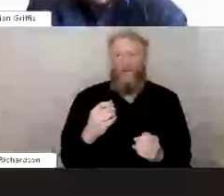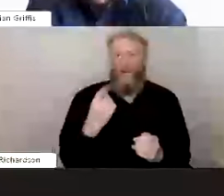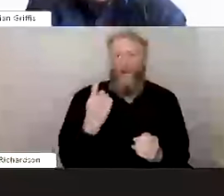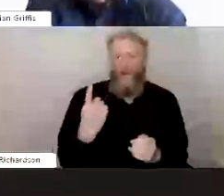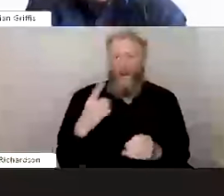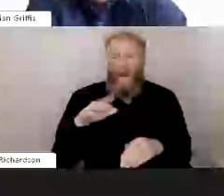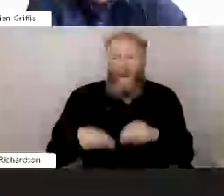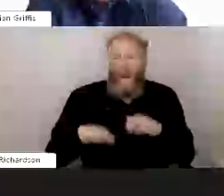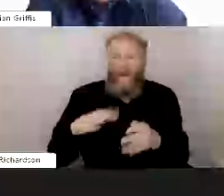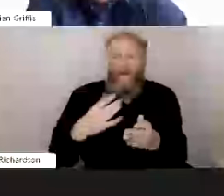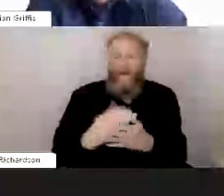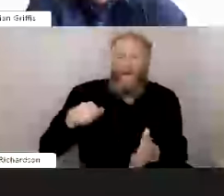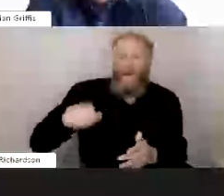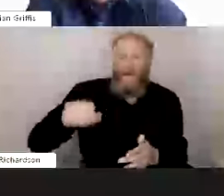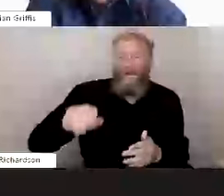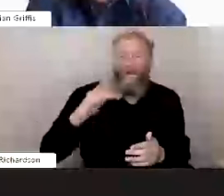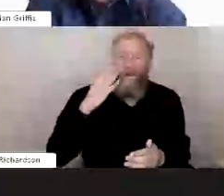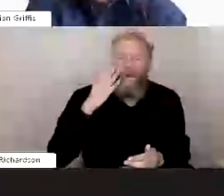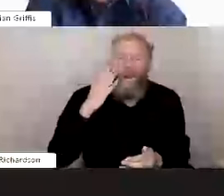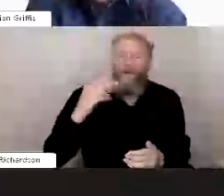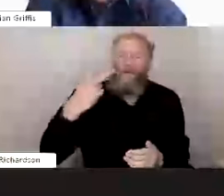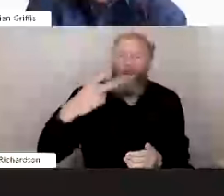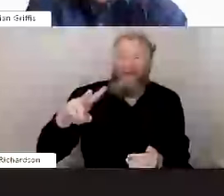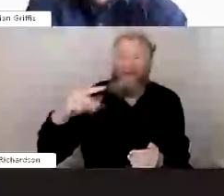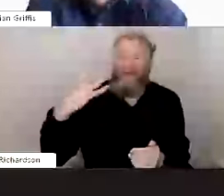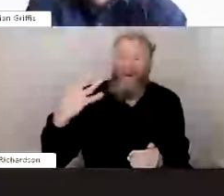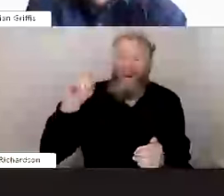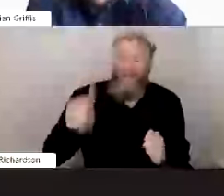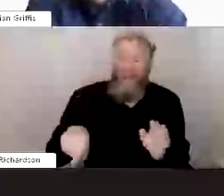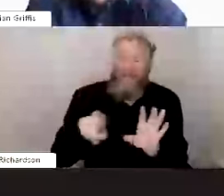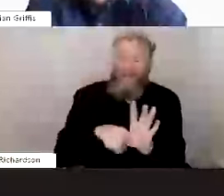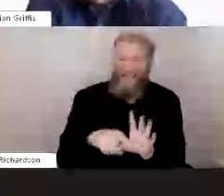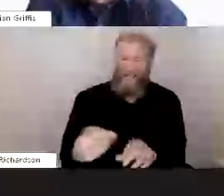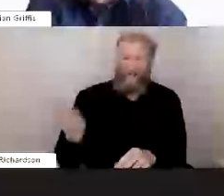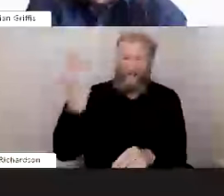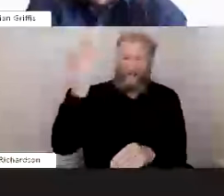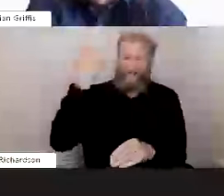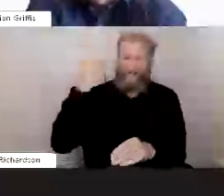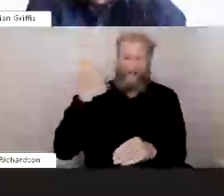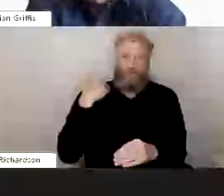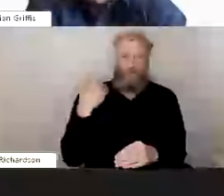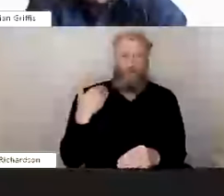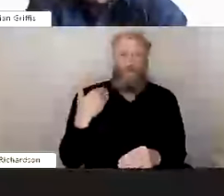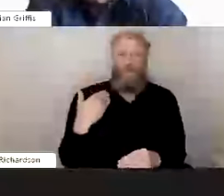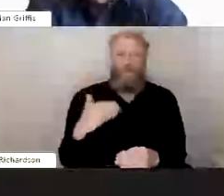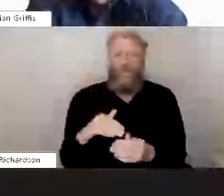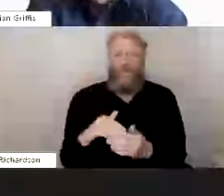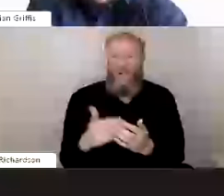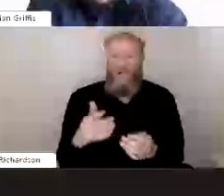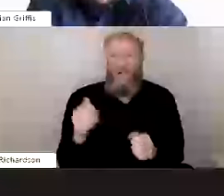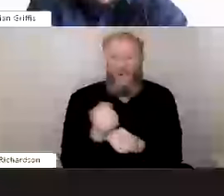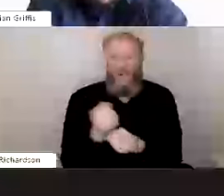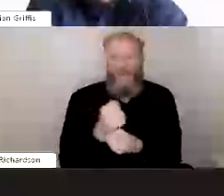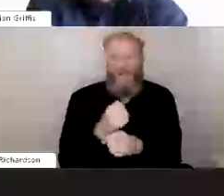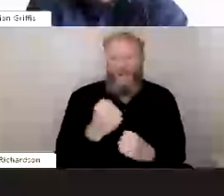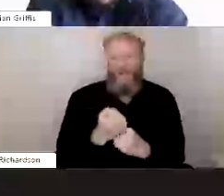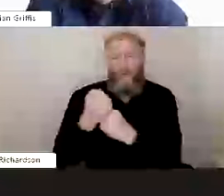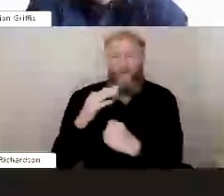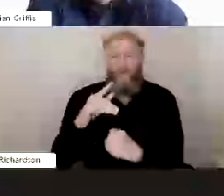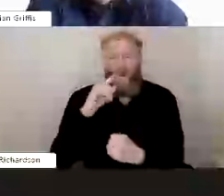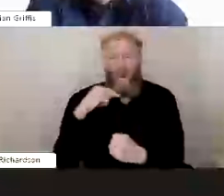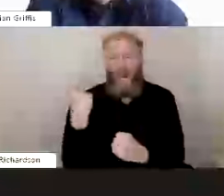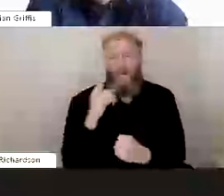at 25,000 years ago. So obviously modifications and supports were made for our people back then as well. There's a